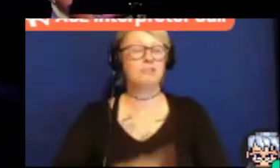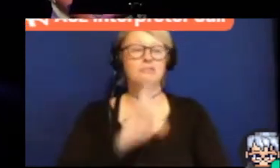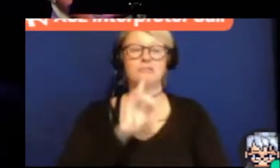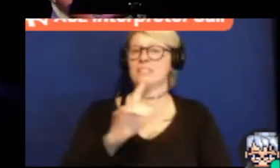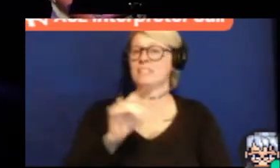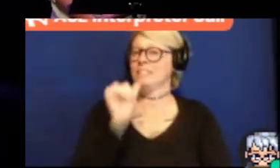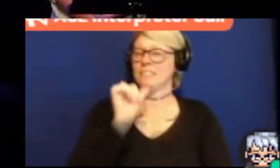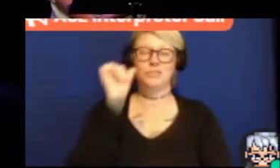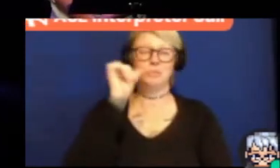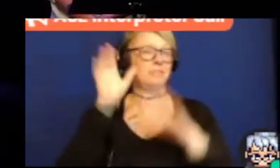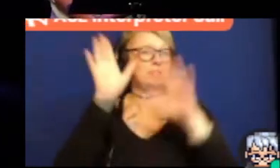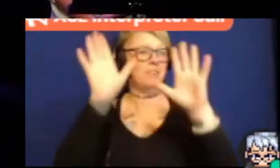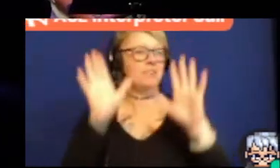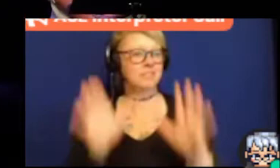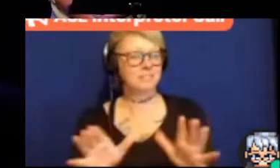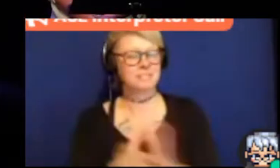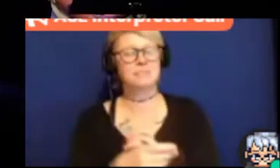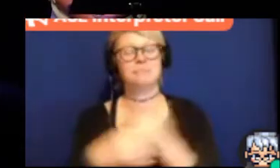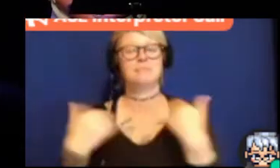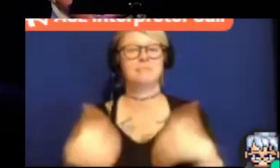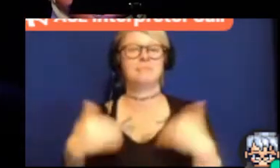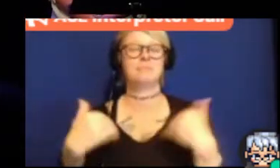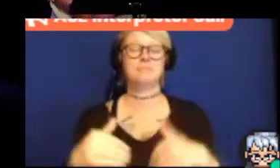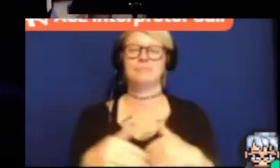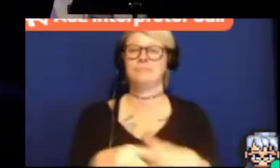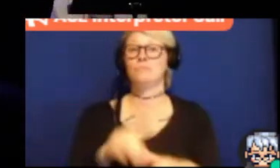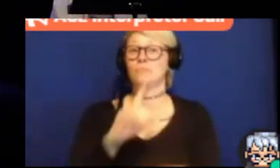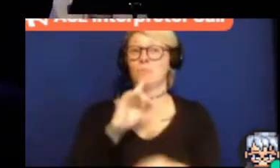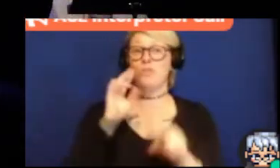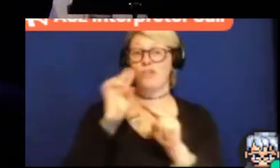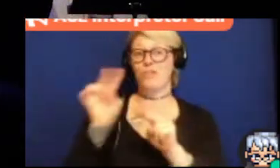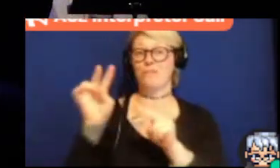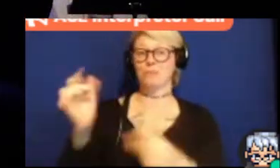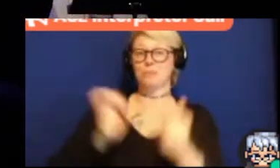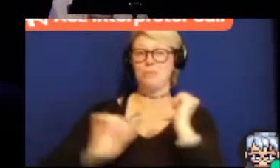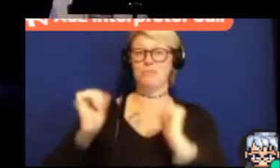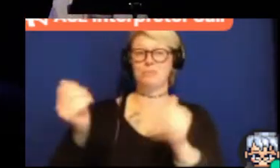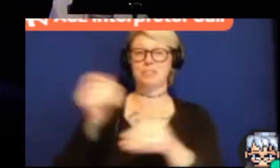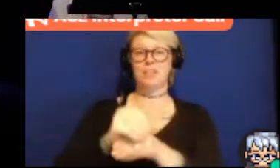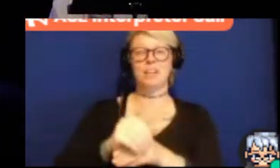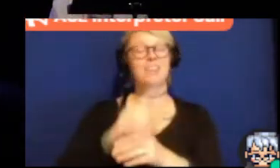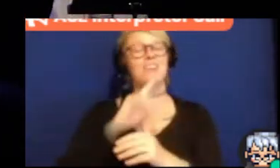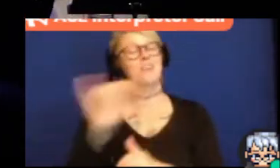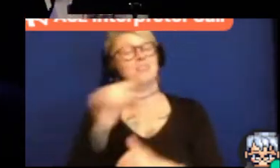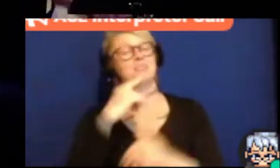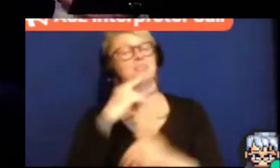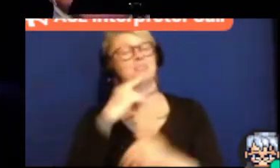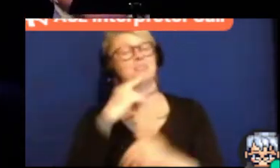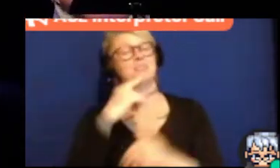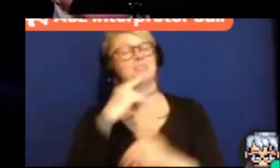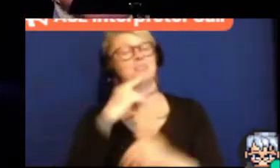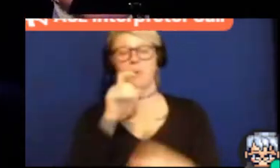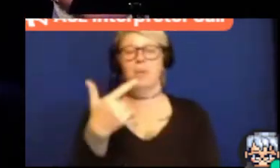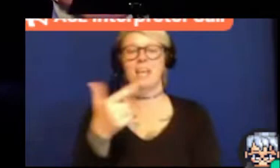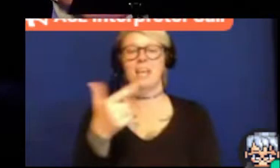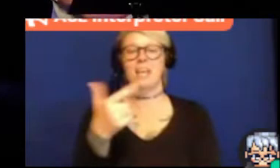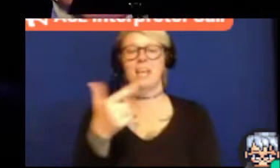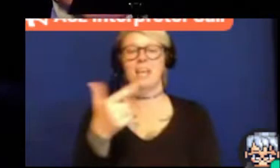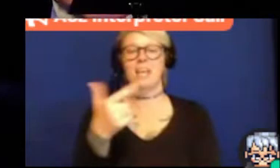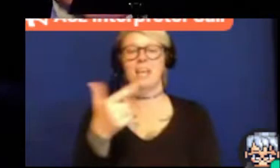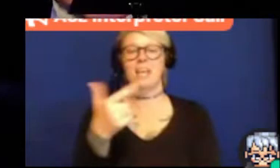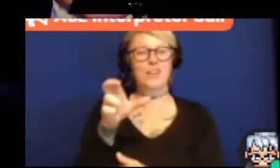I also want to say welcome to our audience that are watching in Gather tonight, in our Gather space. Welcome. Please check out the stars on the sidewalk